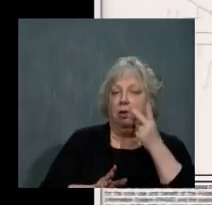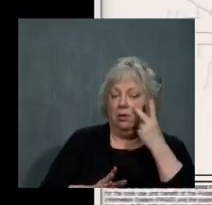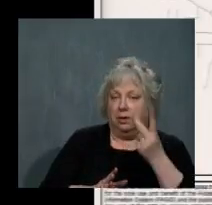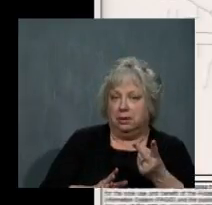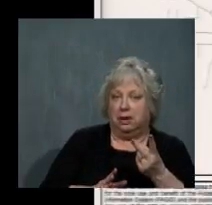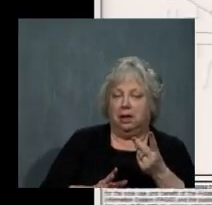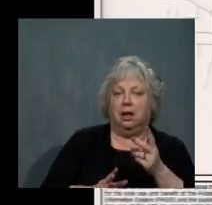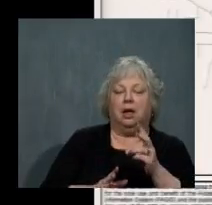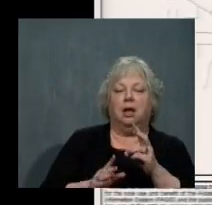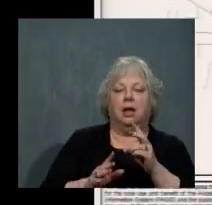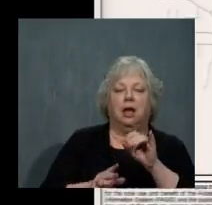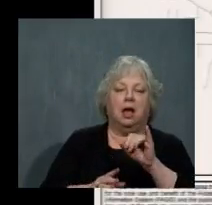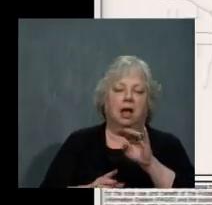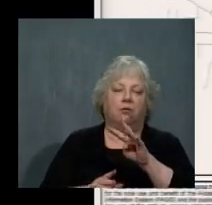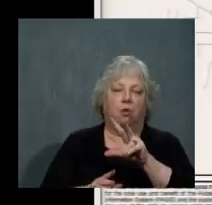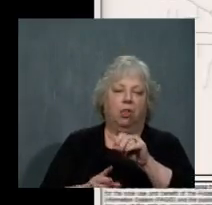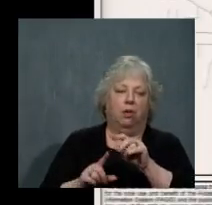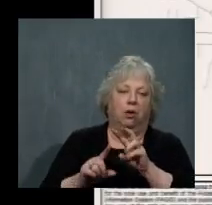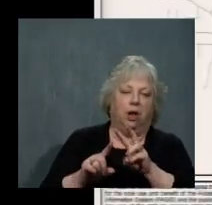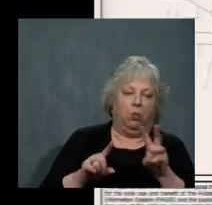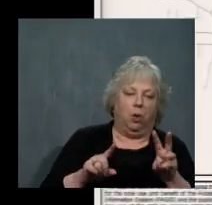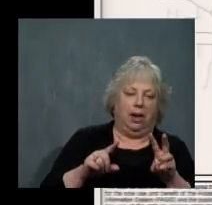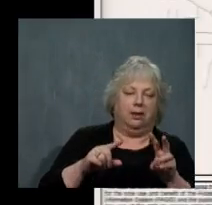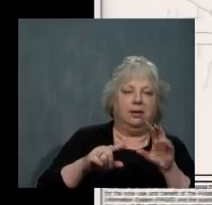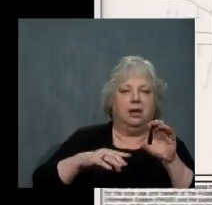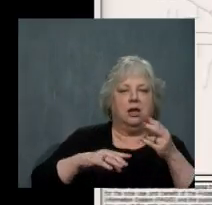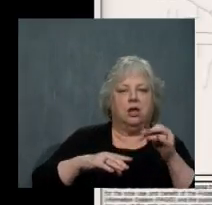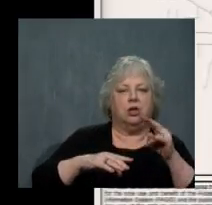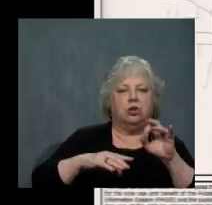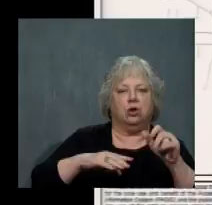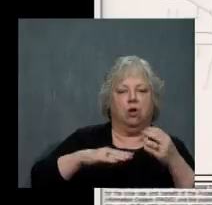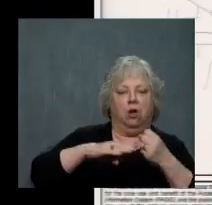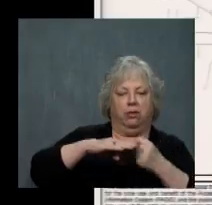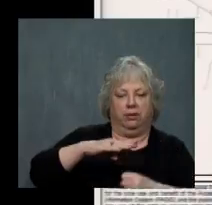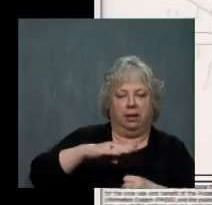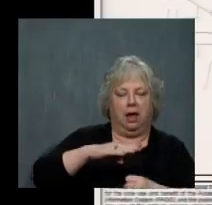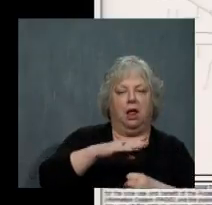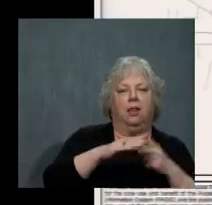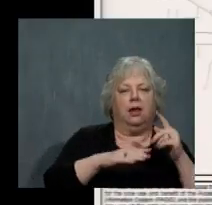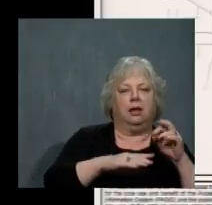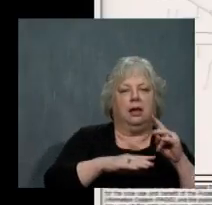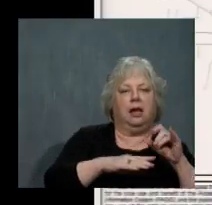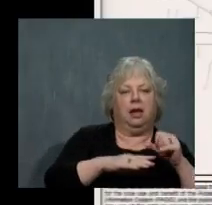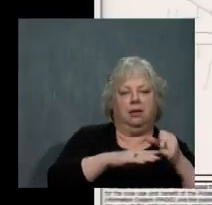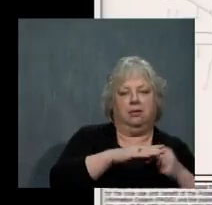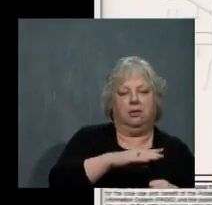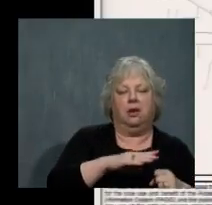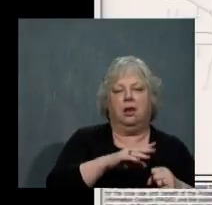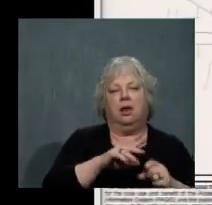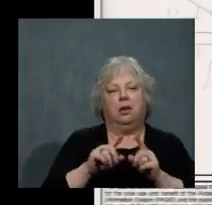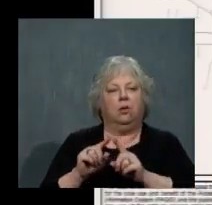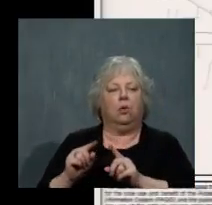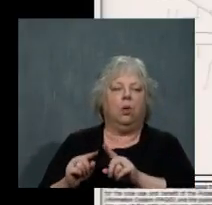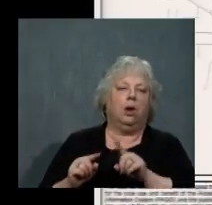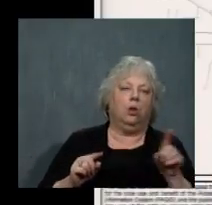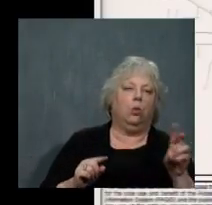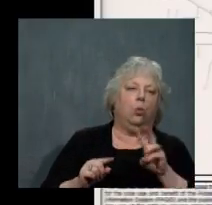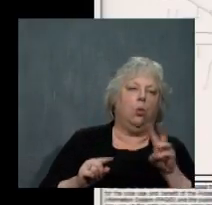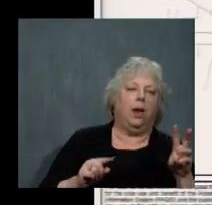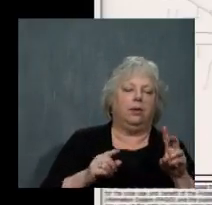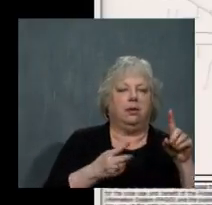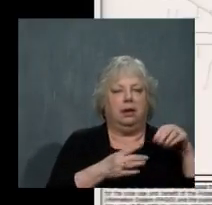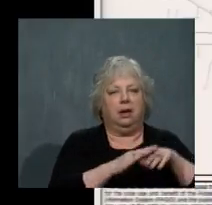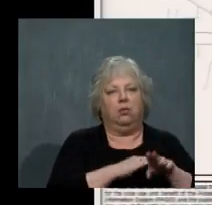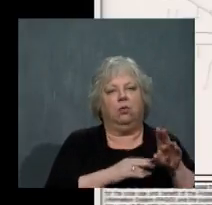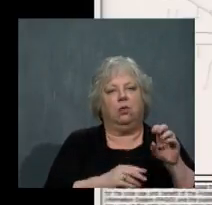is west of Interstate 430, south of Chenal Parkway and Canis Road, extending west to the